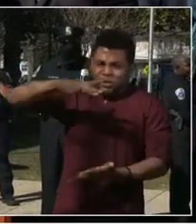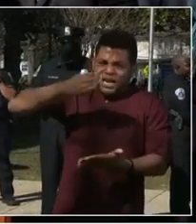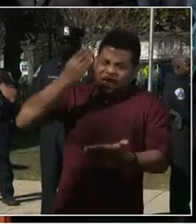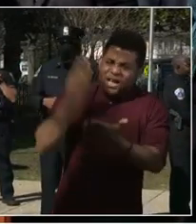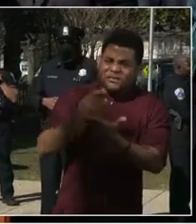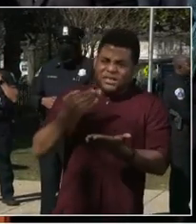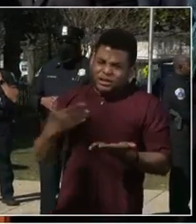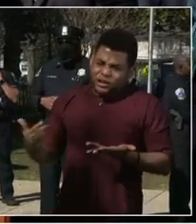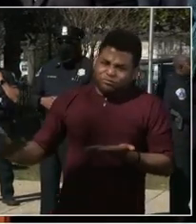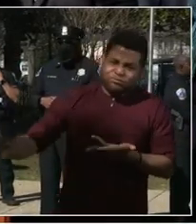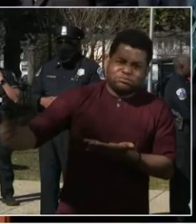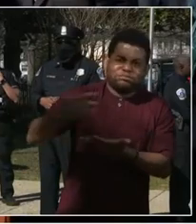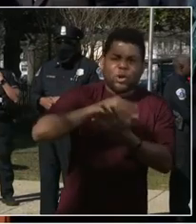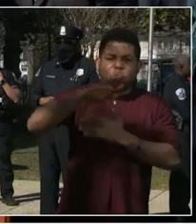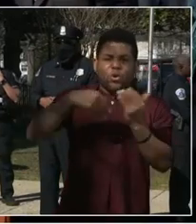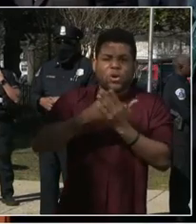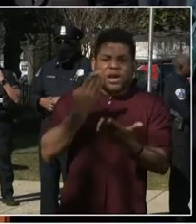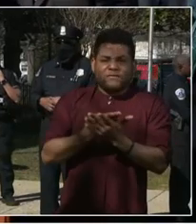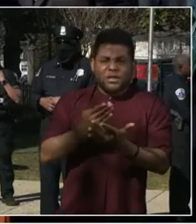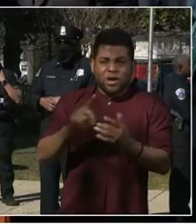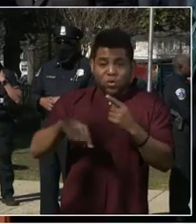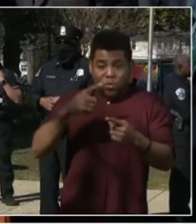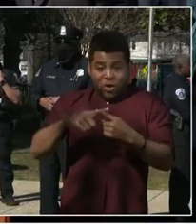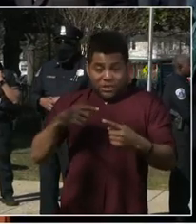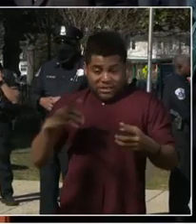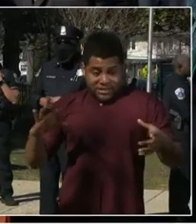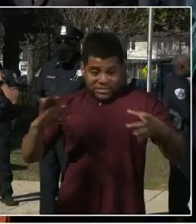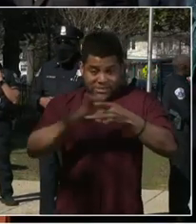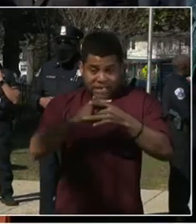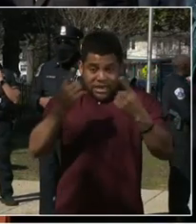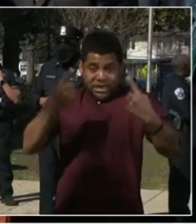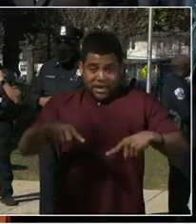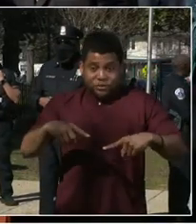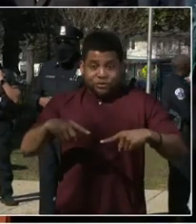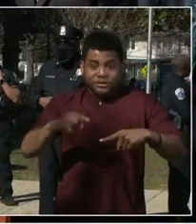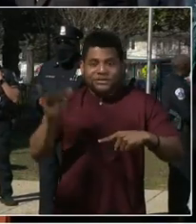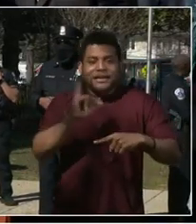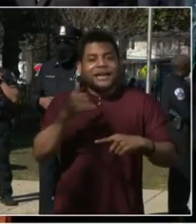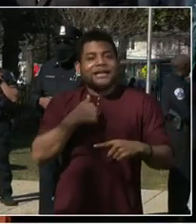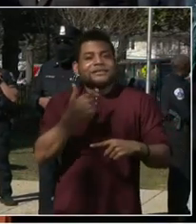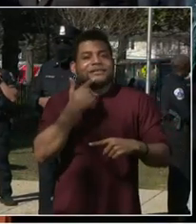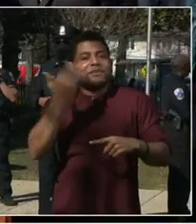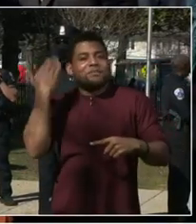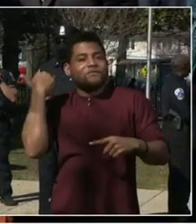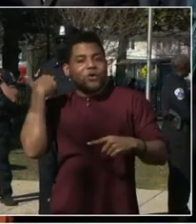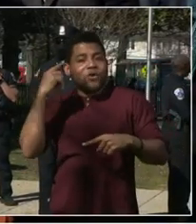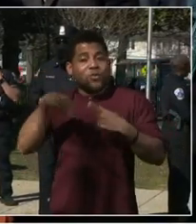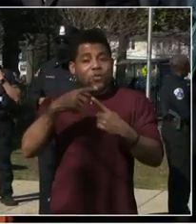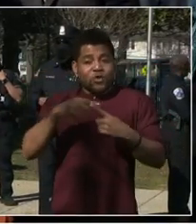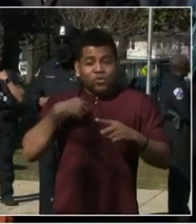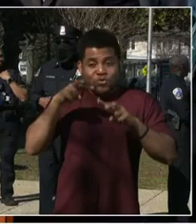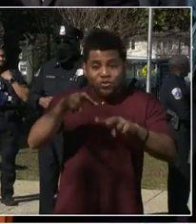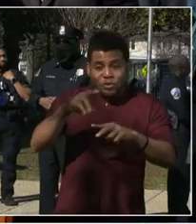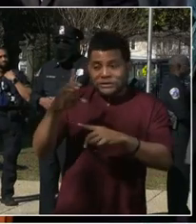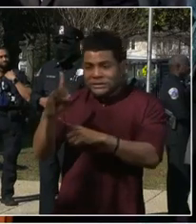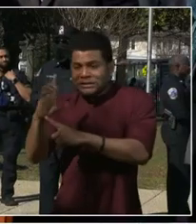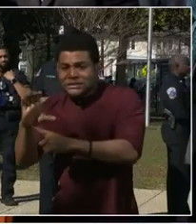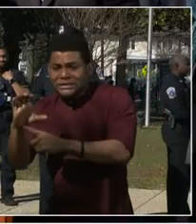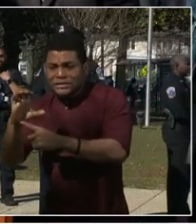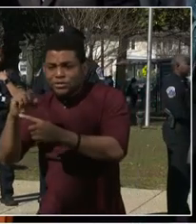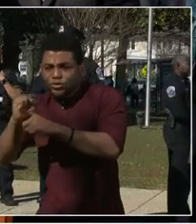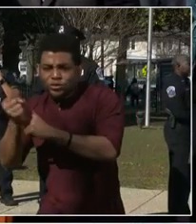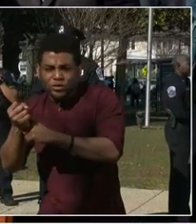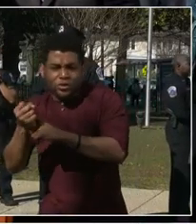where, the link was made was actually, again, as we looked at the D.C. cases, and then looking at the New York image,